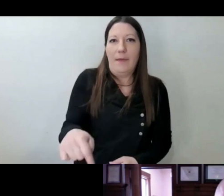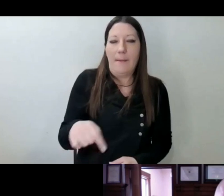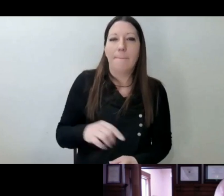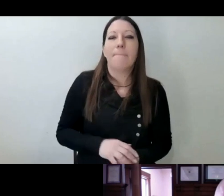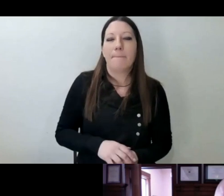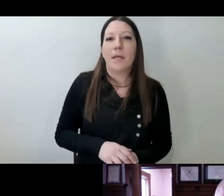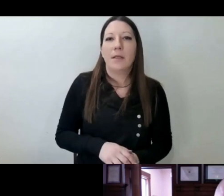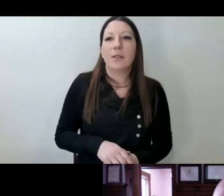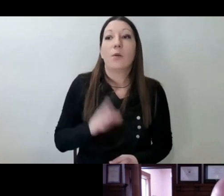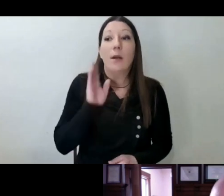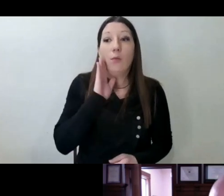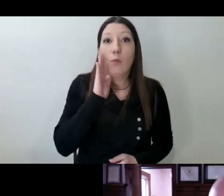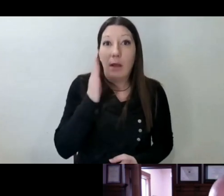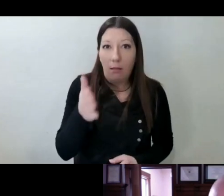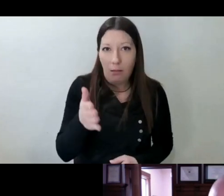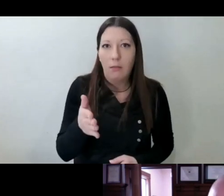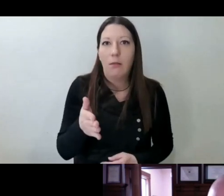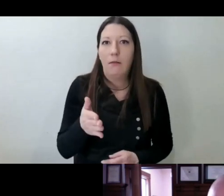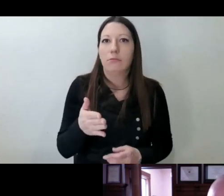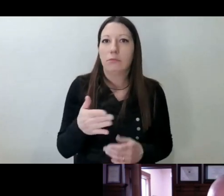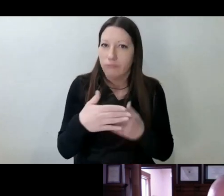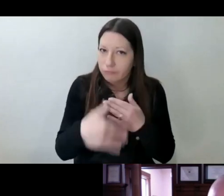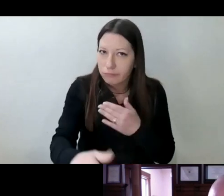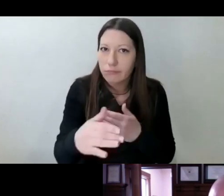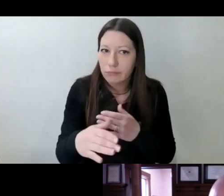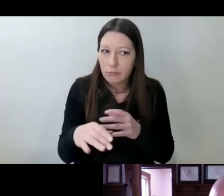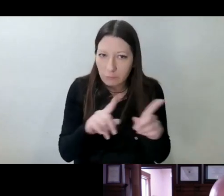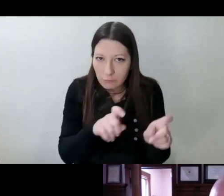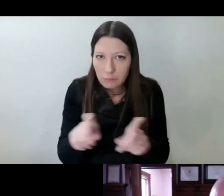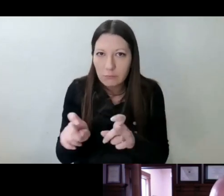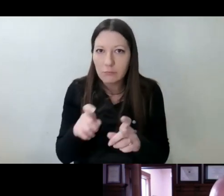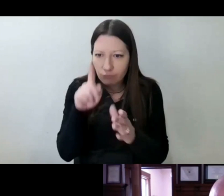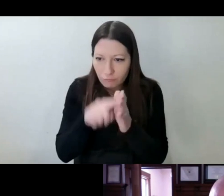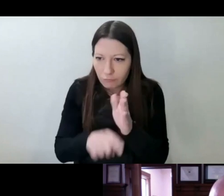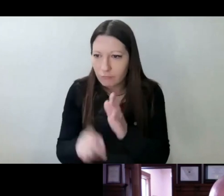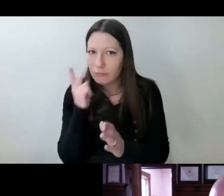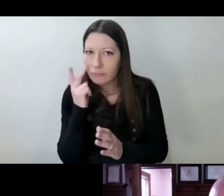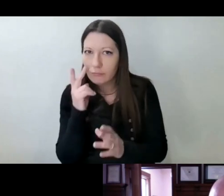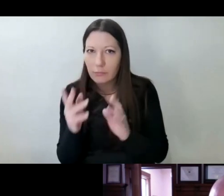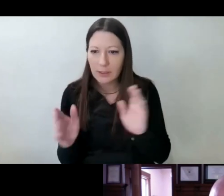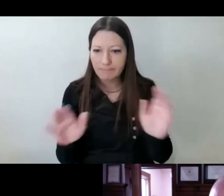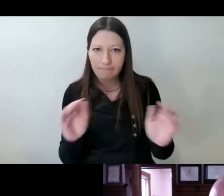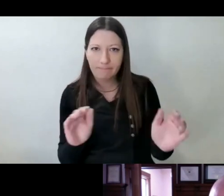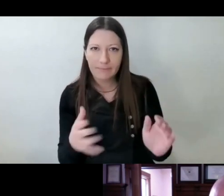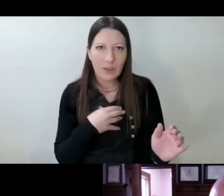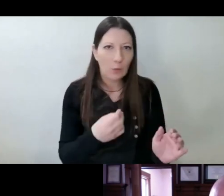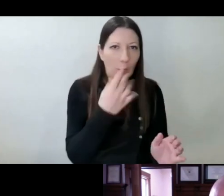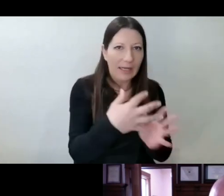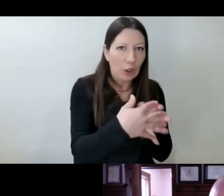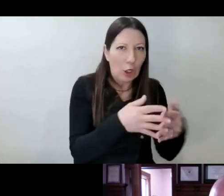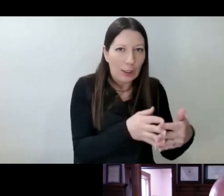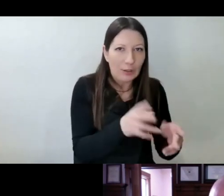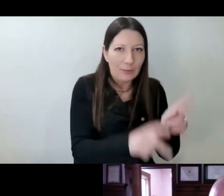that I would explore moving forward and kind of looking at the differences in the ways that these white cottagers versus Indigenous community members are